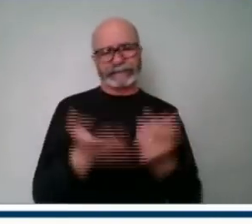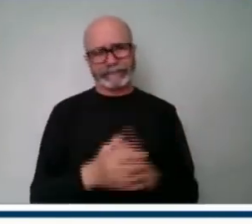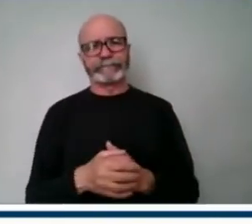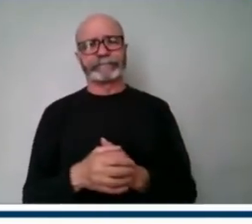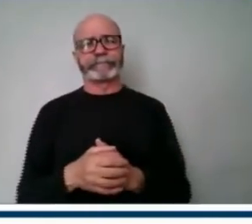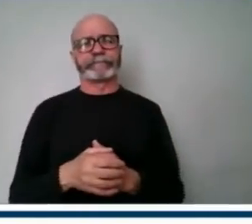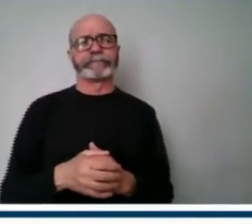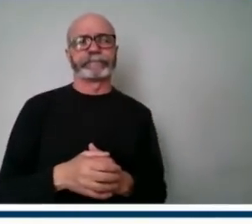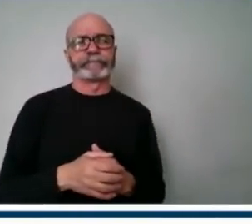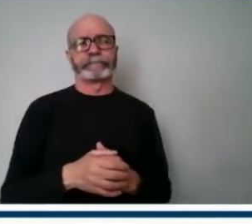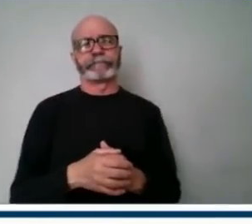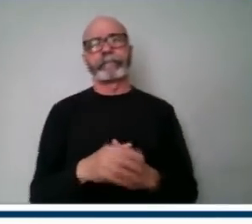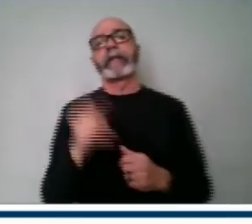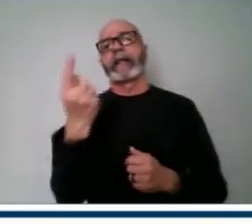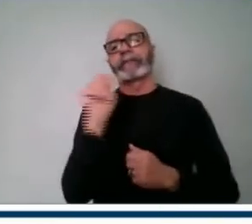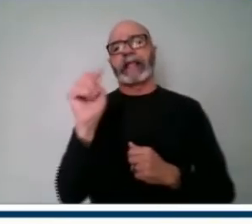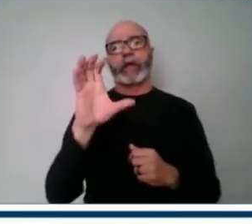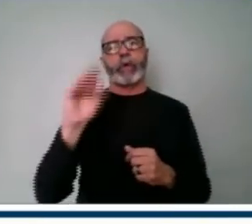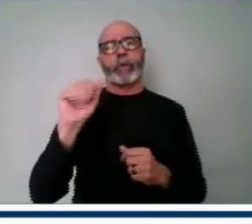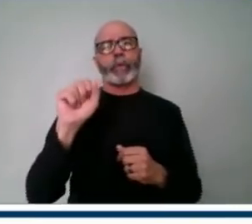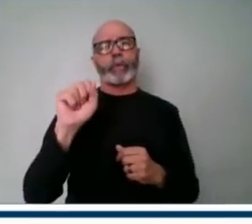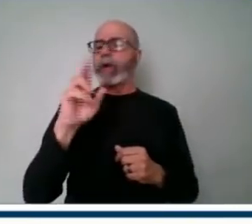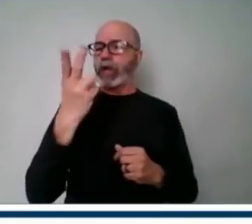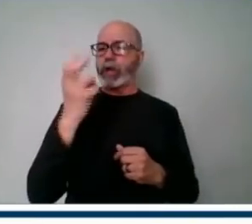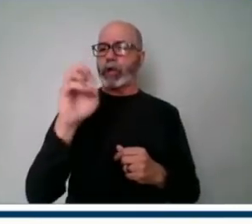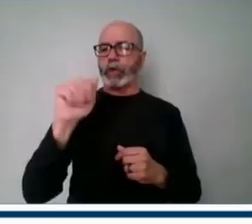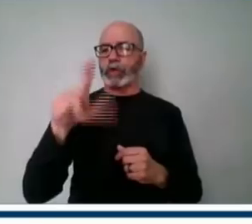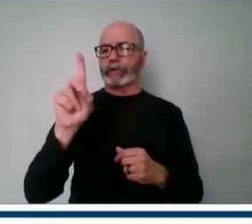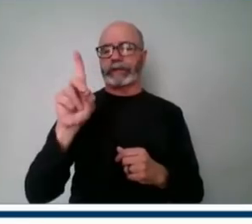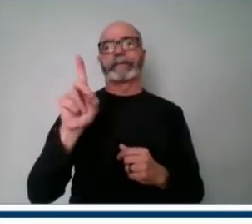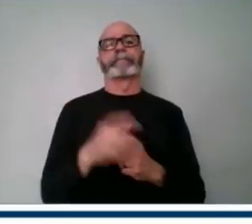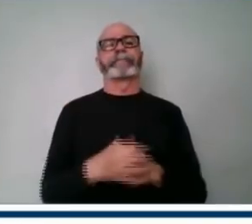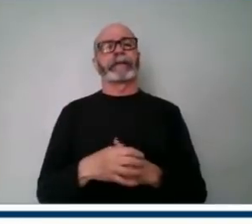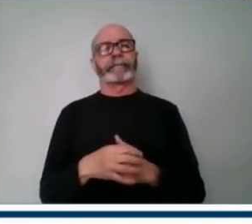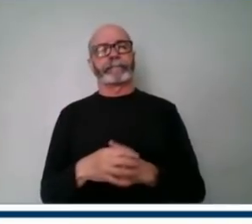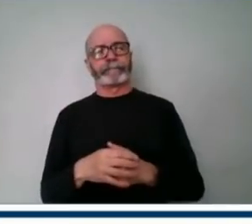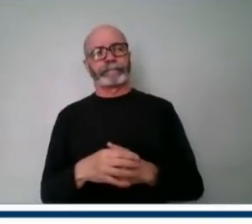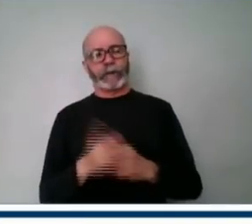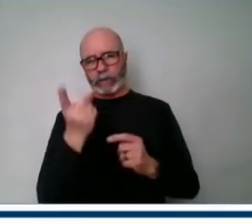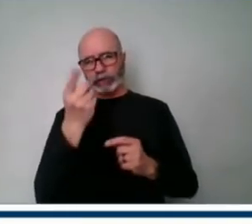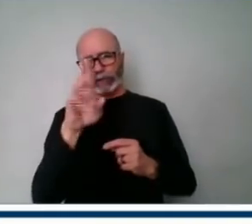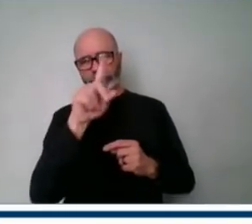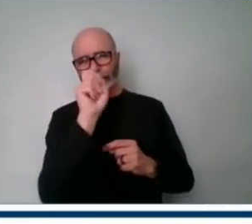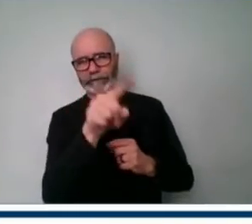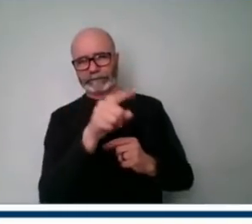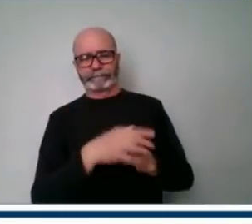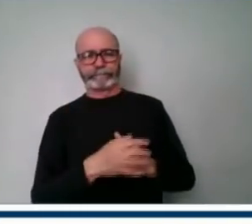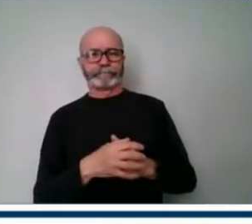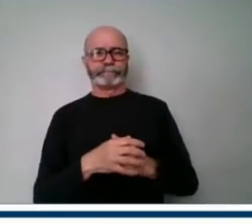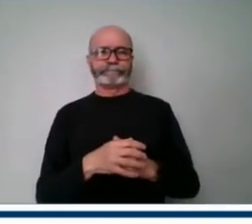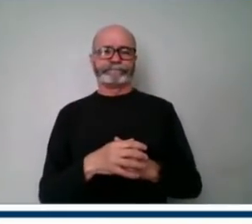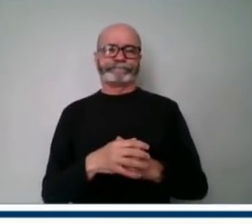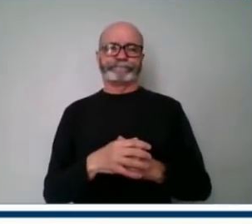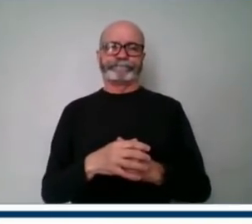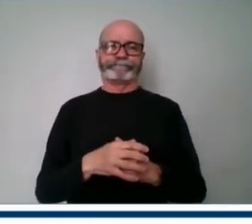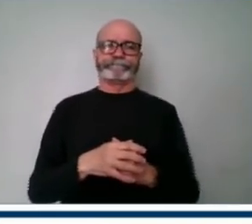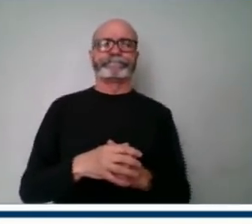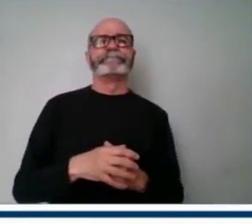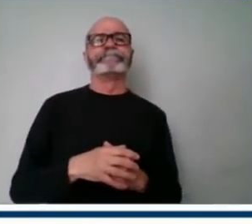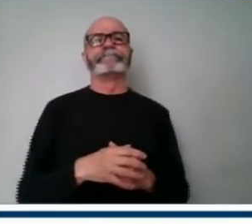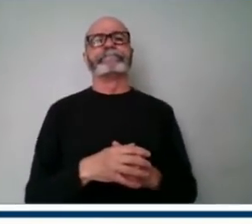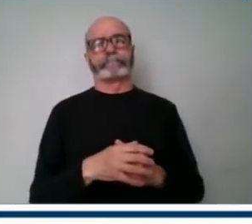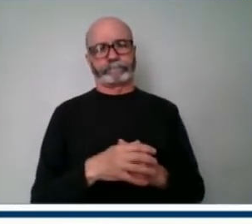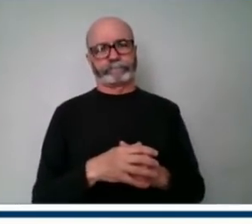Yes, this is for Dr. Strang. There have been complaints about the lack